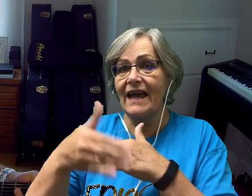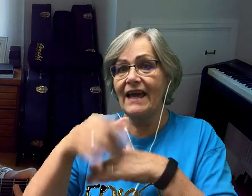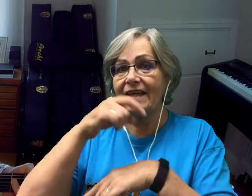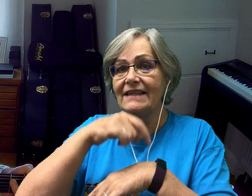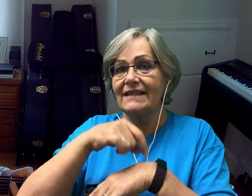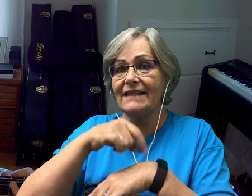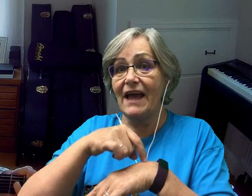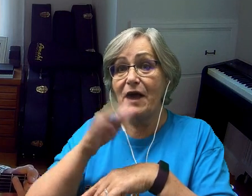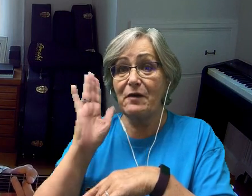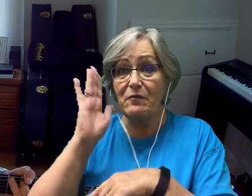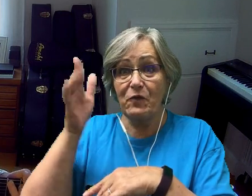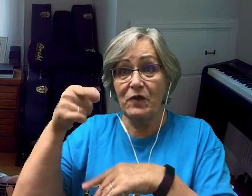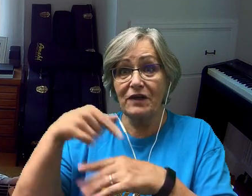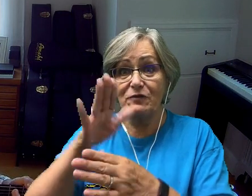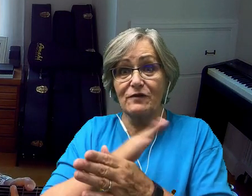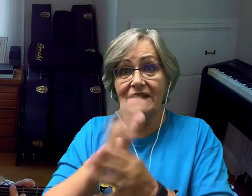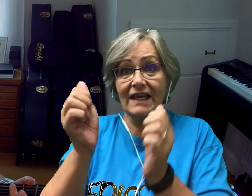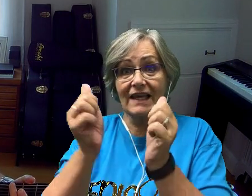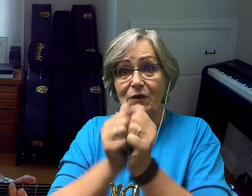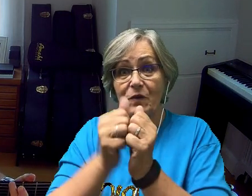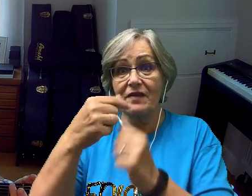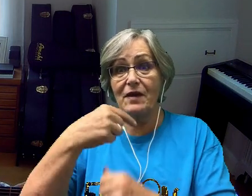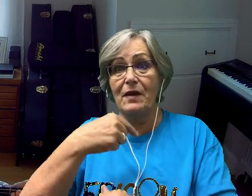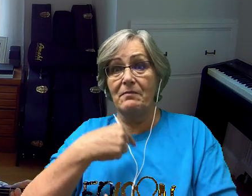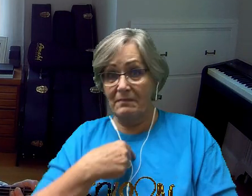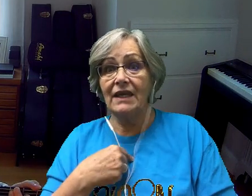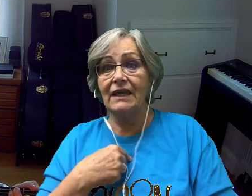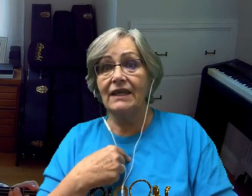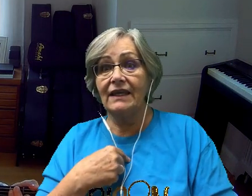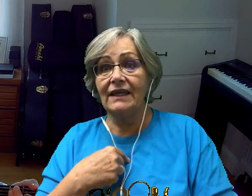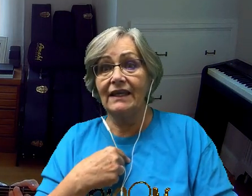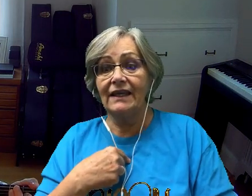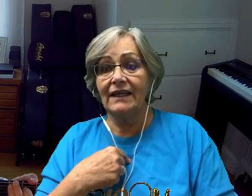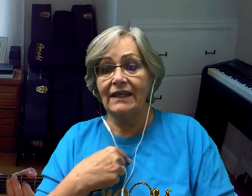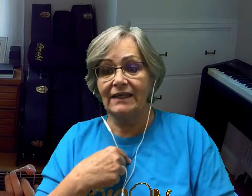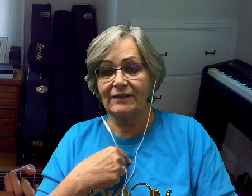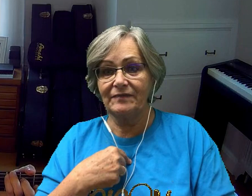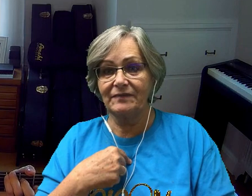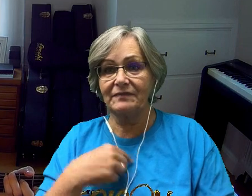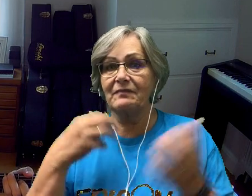Next time, won't you sing with me?